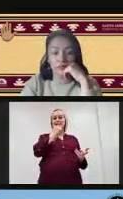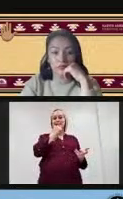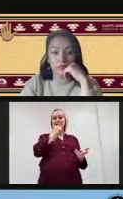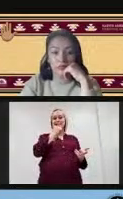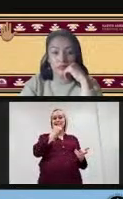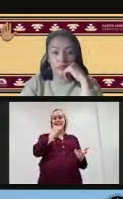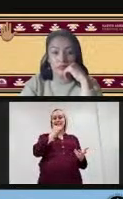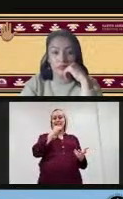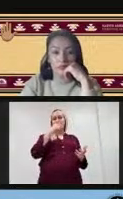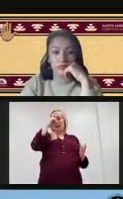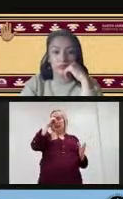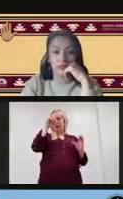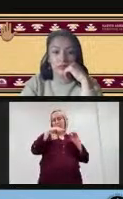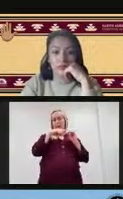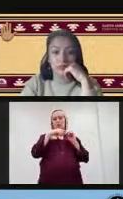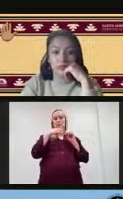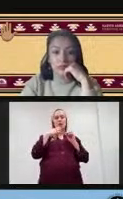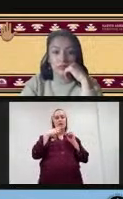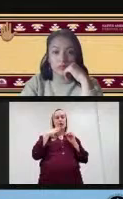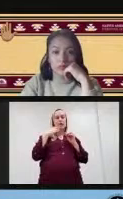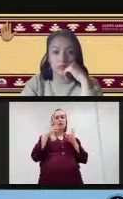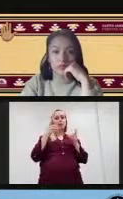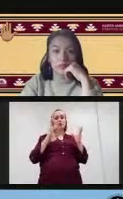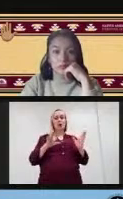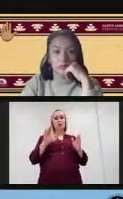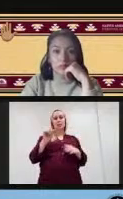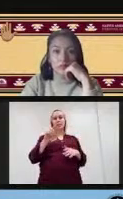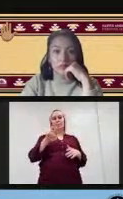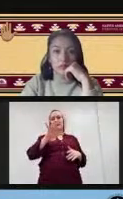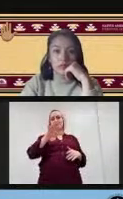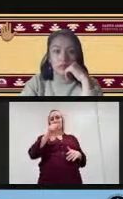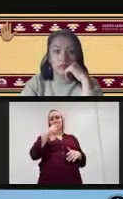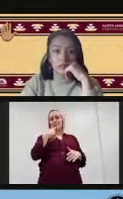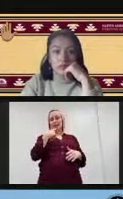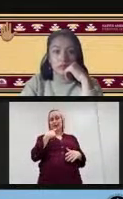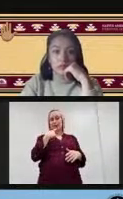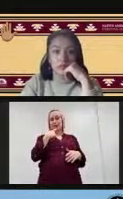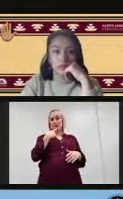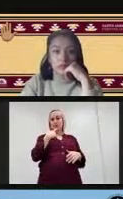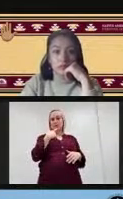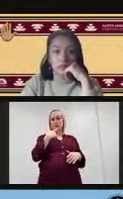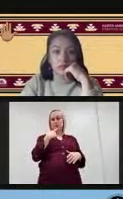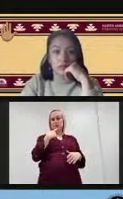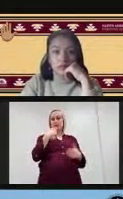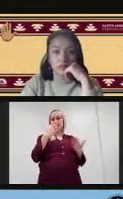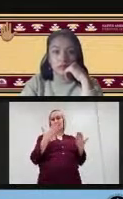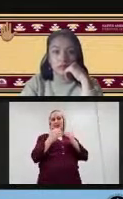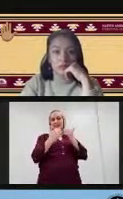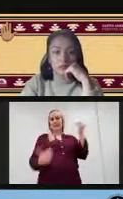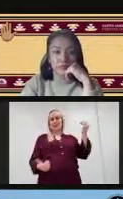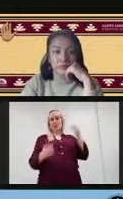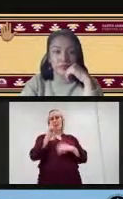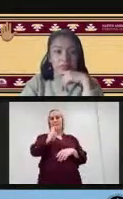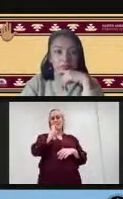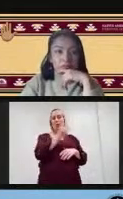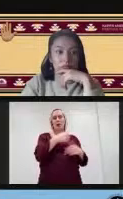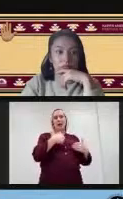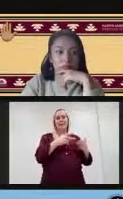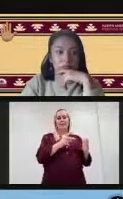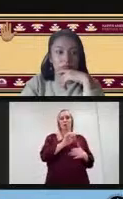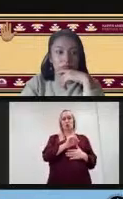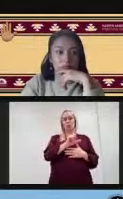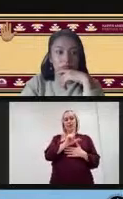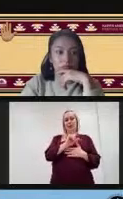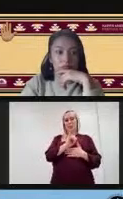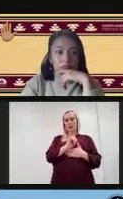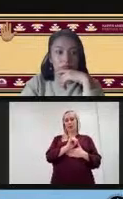I'm thinking about what Director Avila said about that. And so maybe it's a separate bullet because we have dual language, which